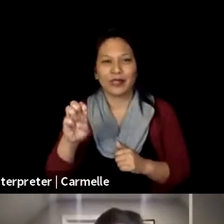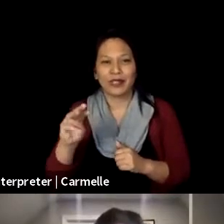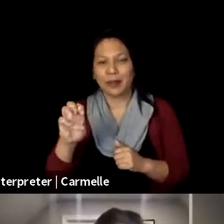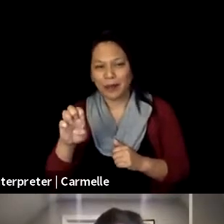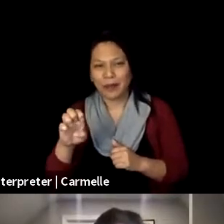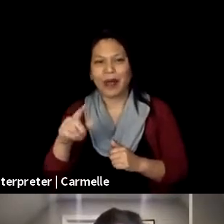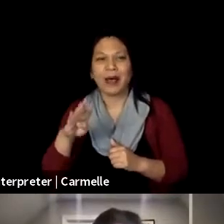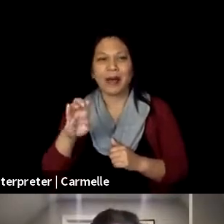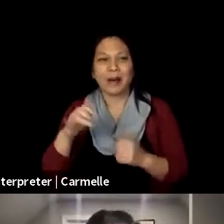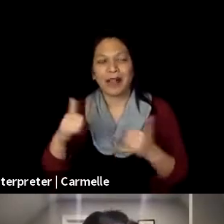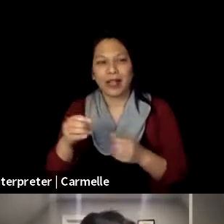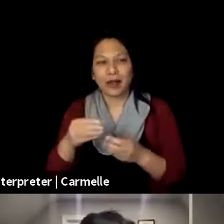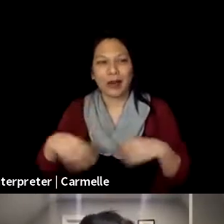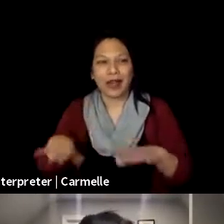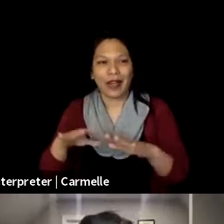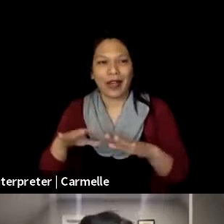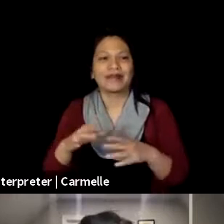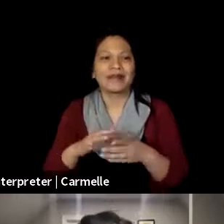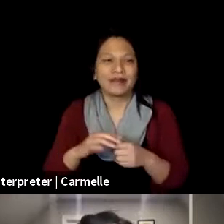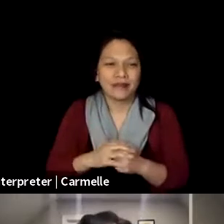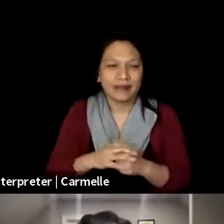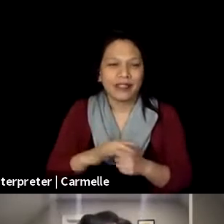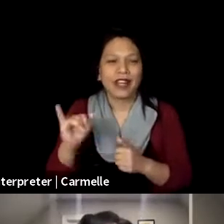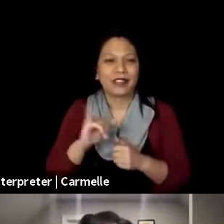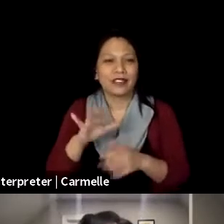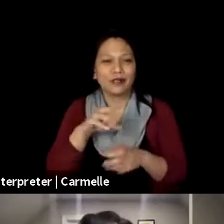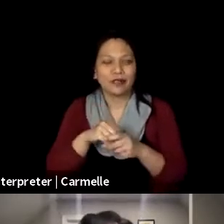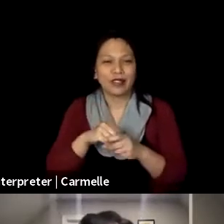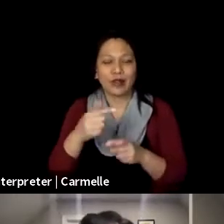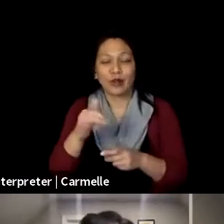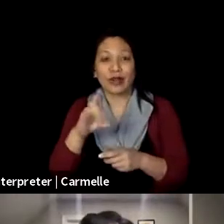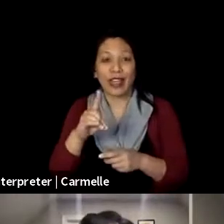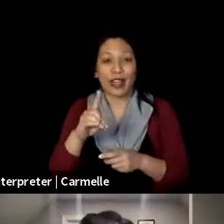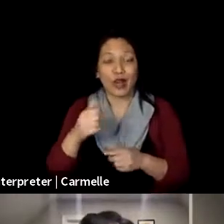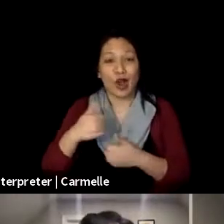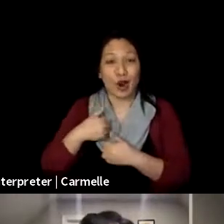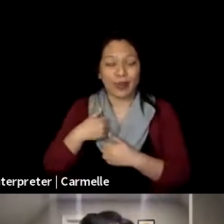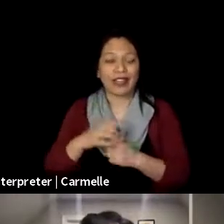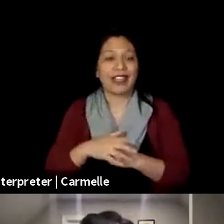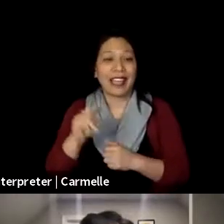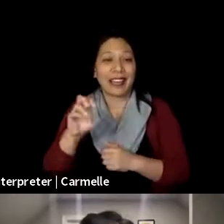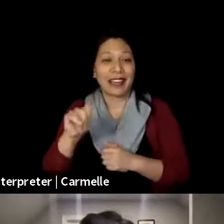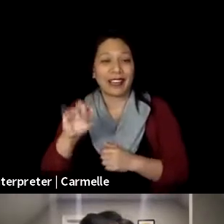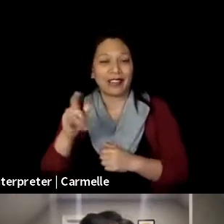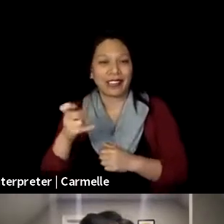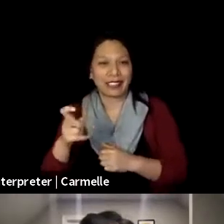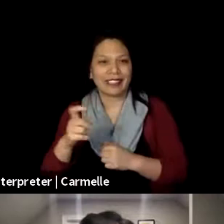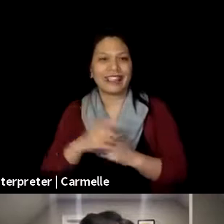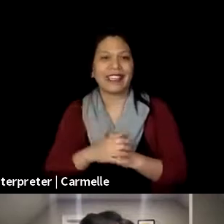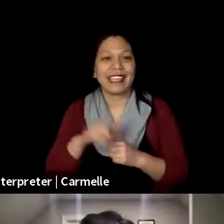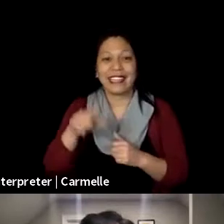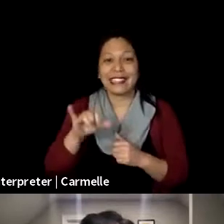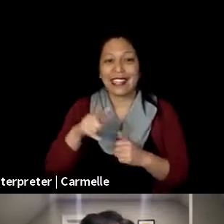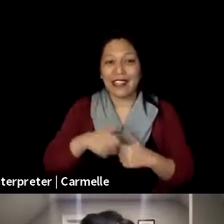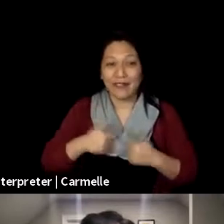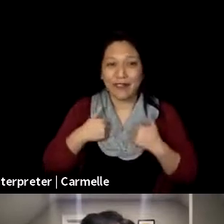Credits in TV and film include Grand Army on Netflix, This Life on CBC. Credits in